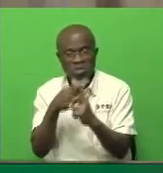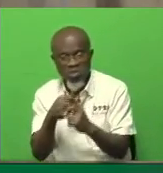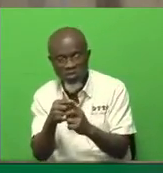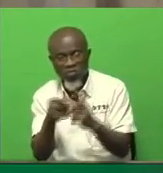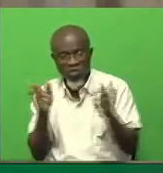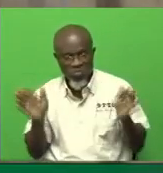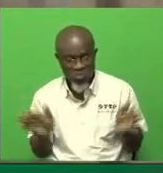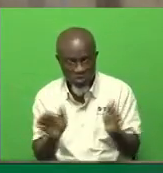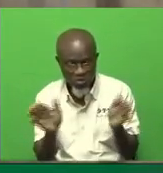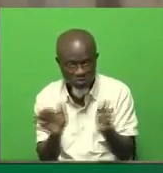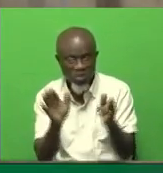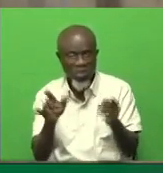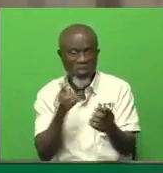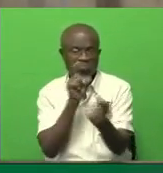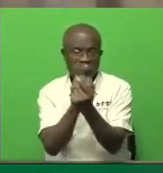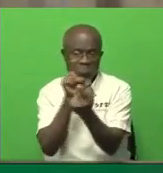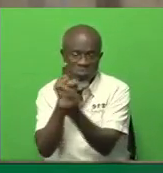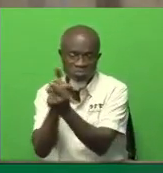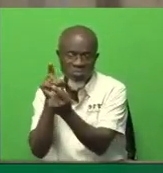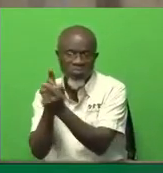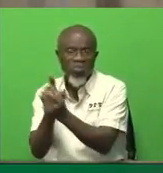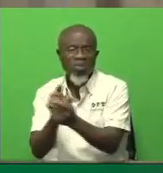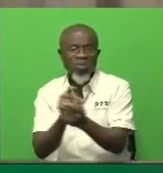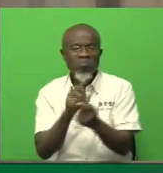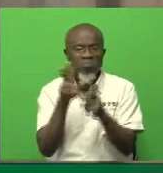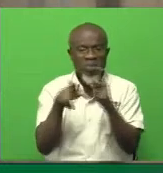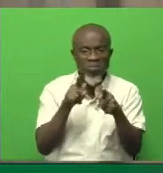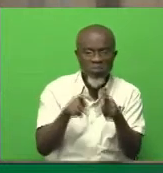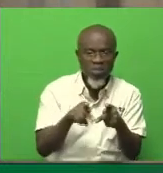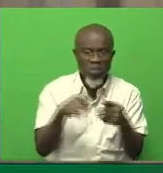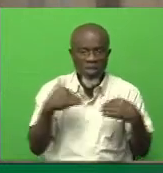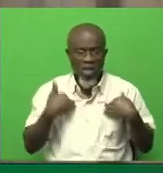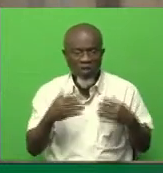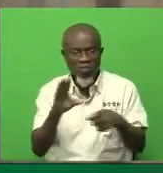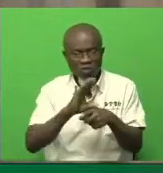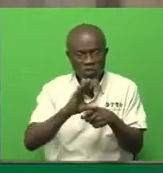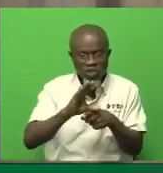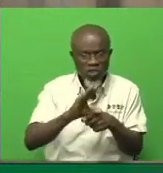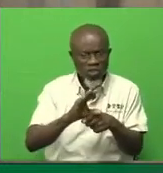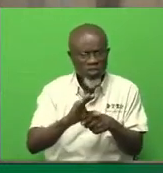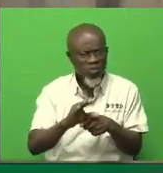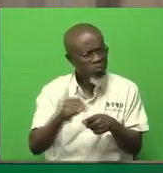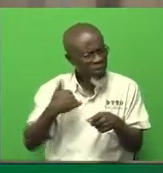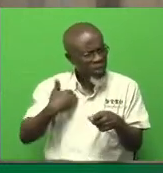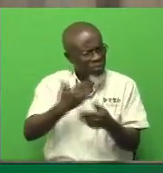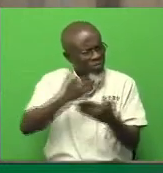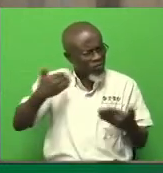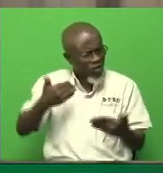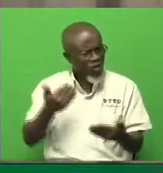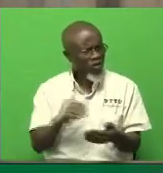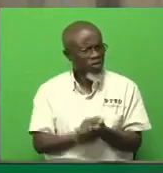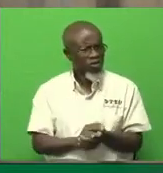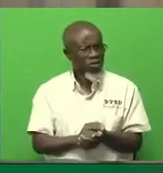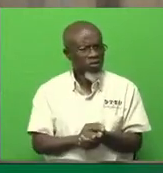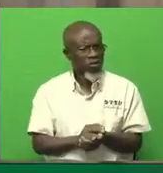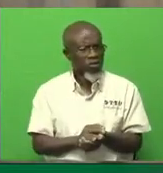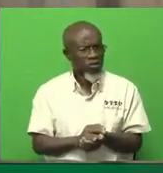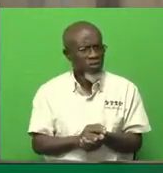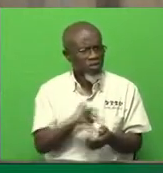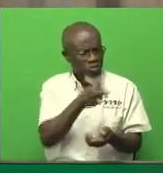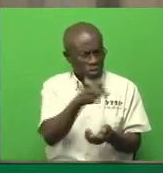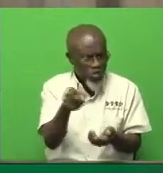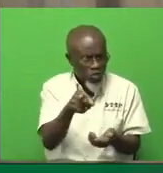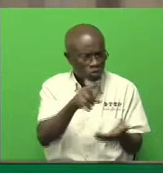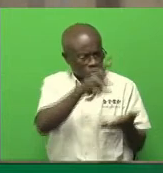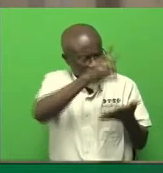the students can meet people and they have coaches and that existed before it's existed before you scrapped it